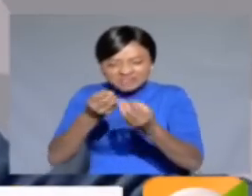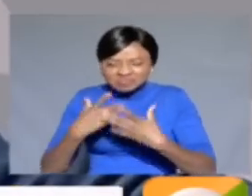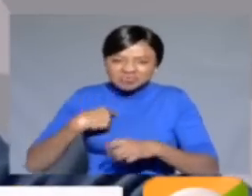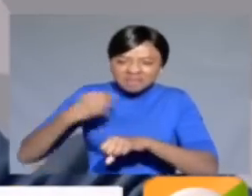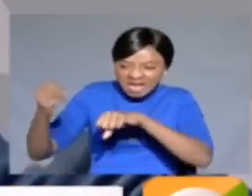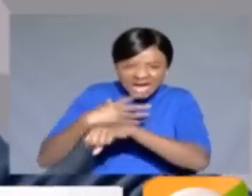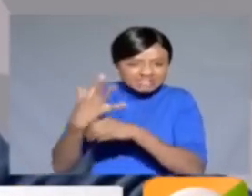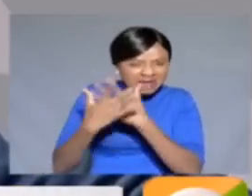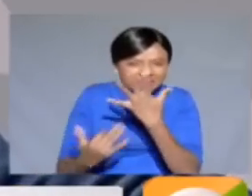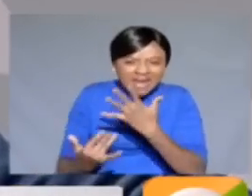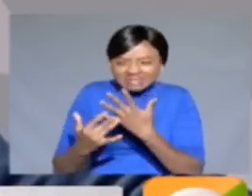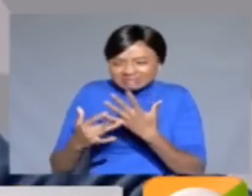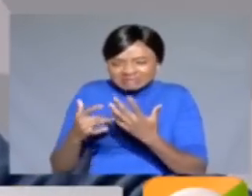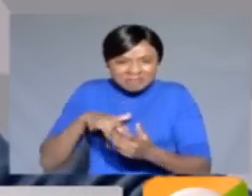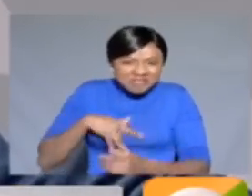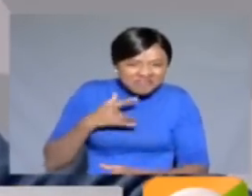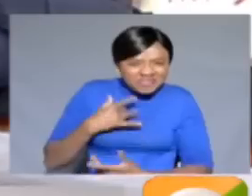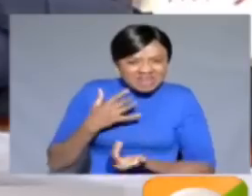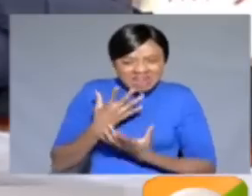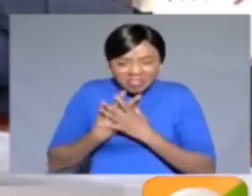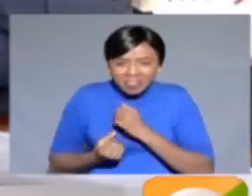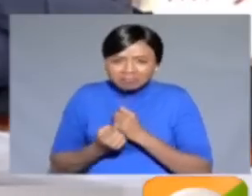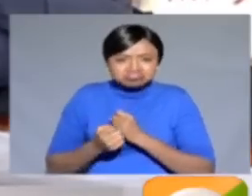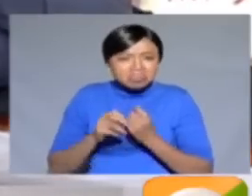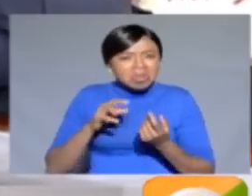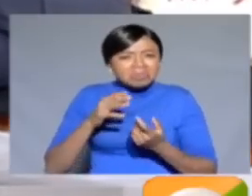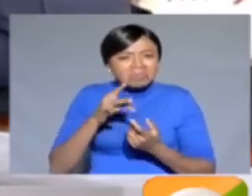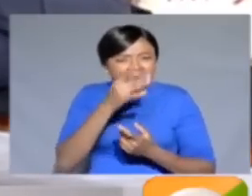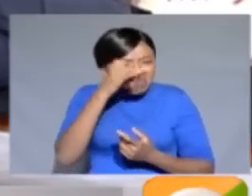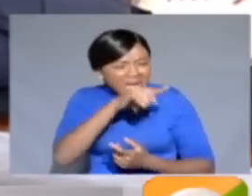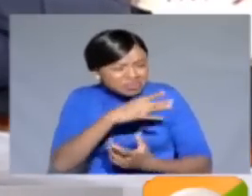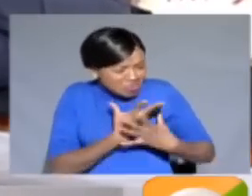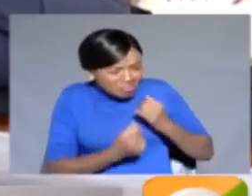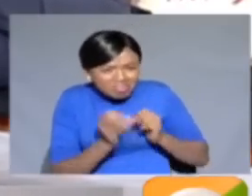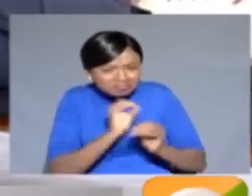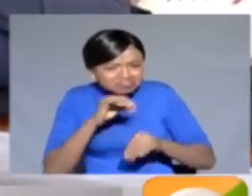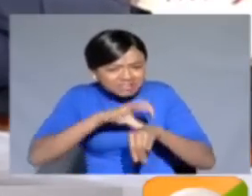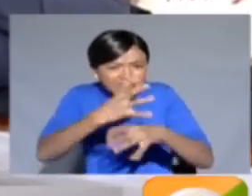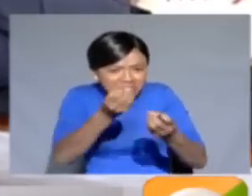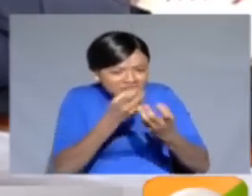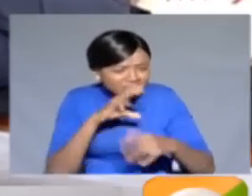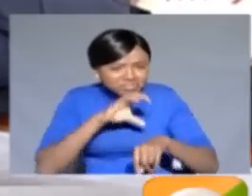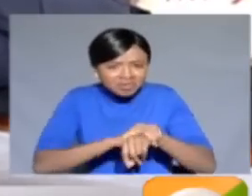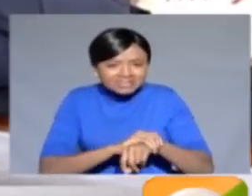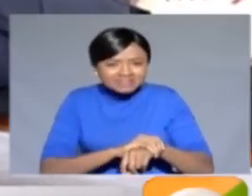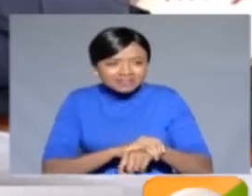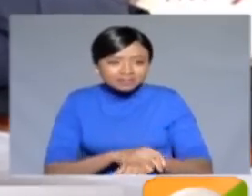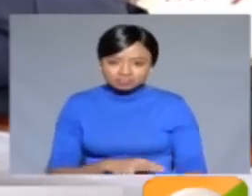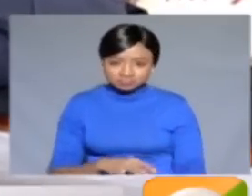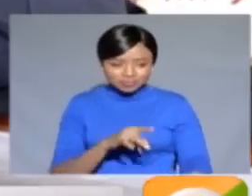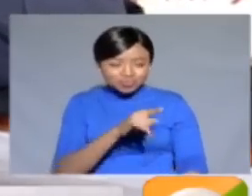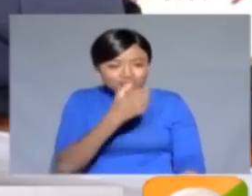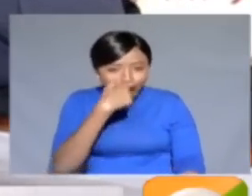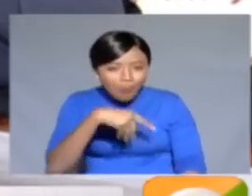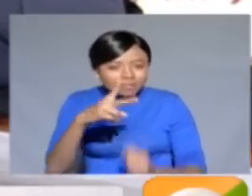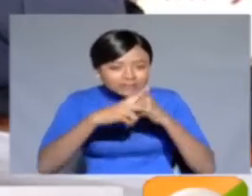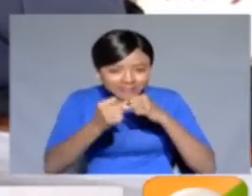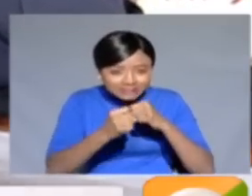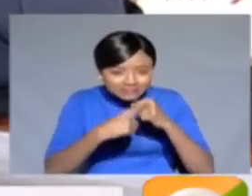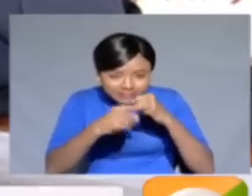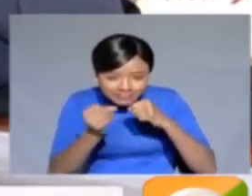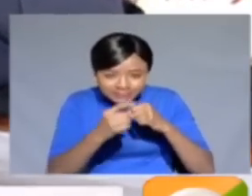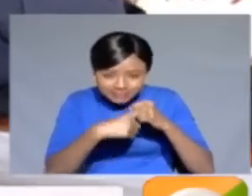I kind of expected it. Is it hereditary in your family? Or I mean, you're 60, right? Why do you have to tell everybody I'm 60? So